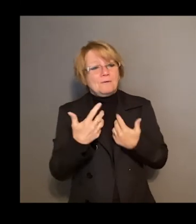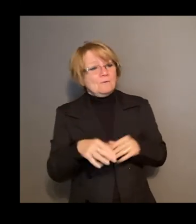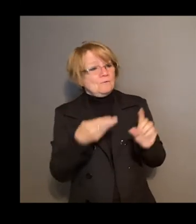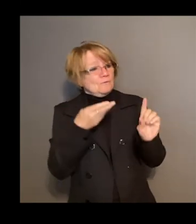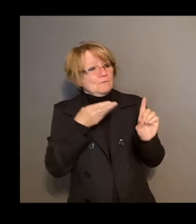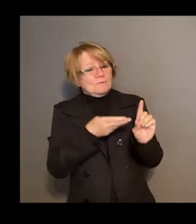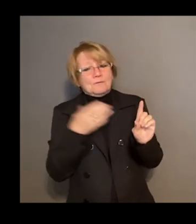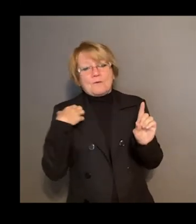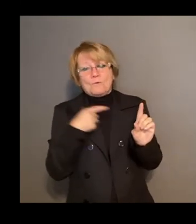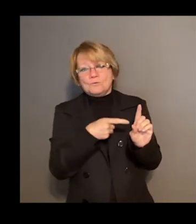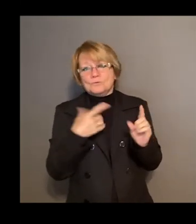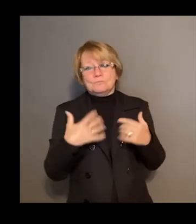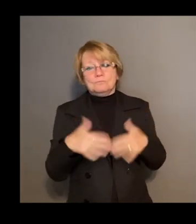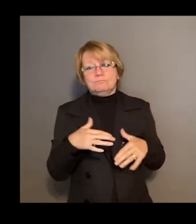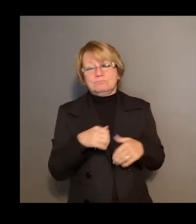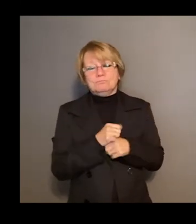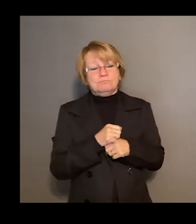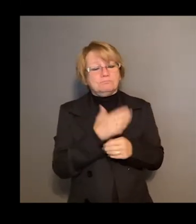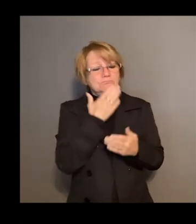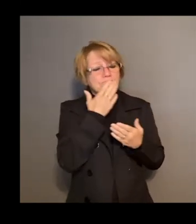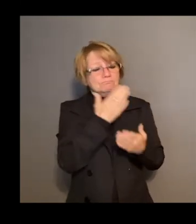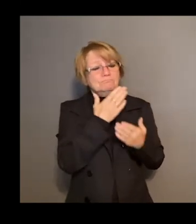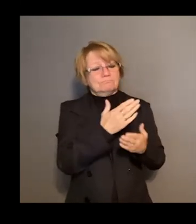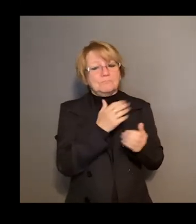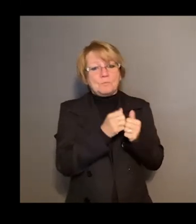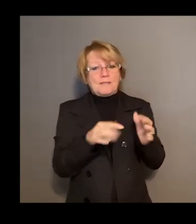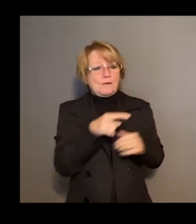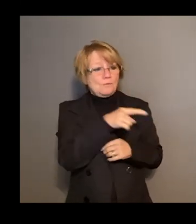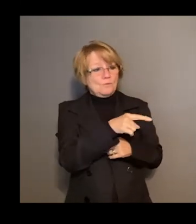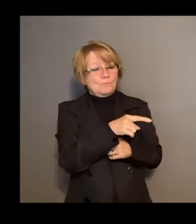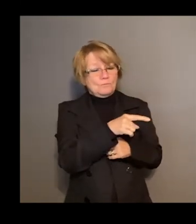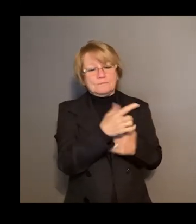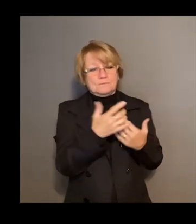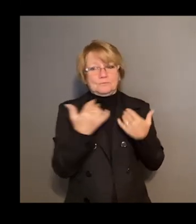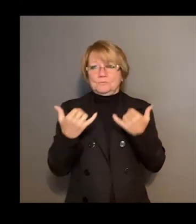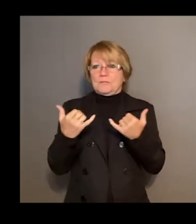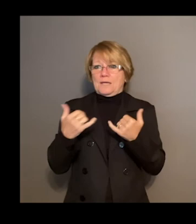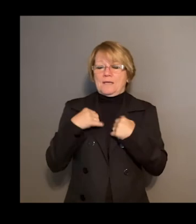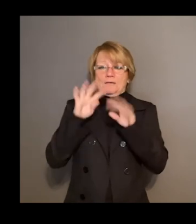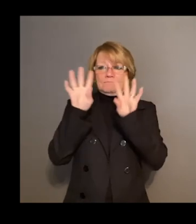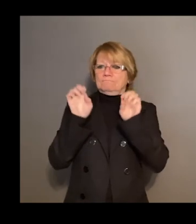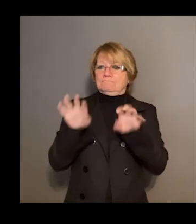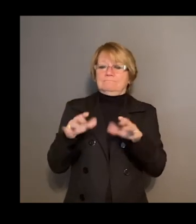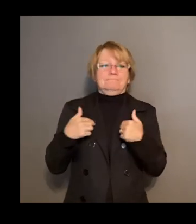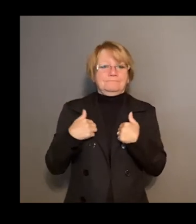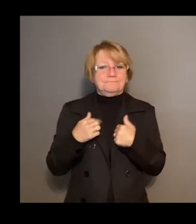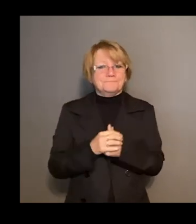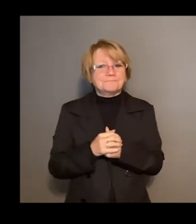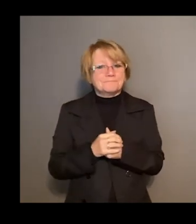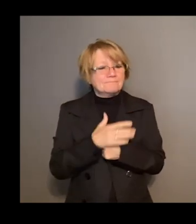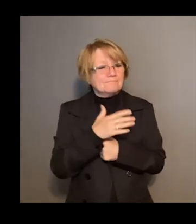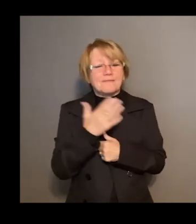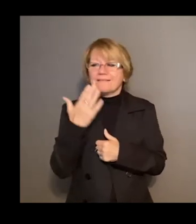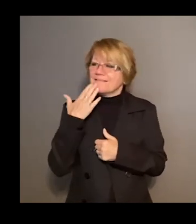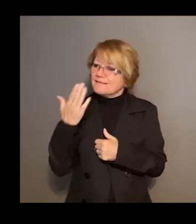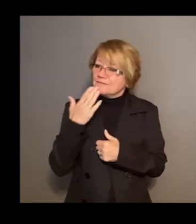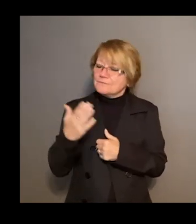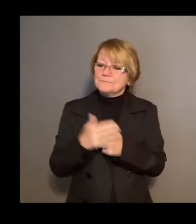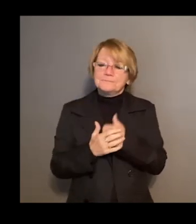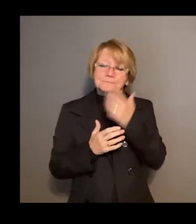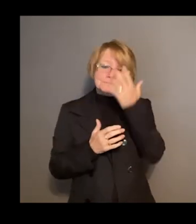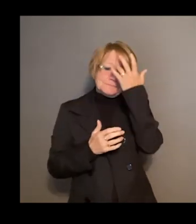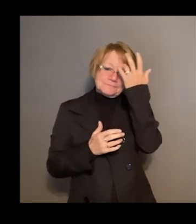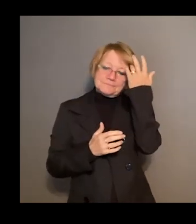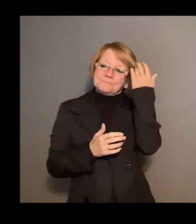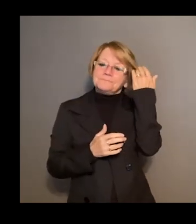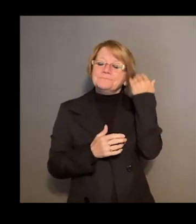figure it out. But, man, yeah, Coach Rob, man, if it wasn't for him, man, probably wouldn't be where I'm at today.